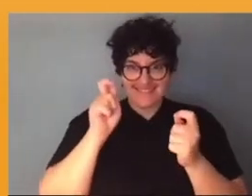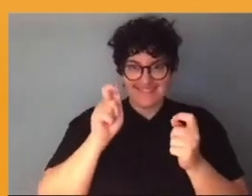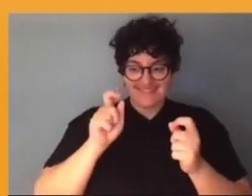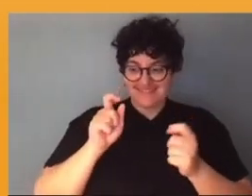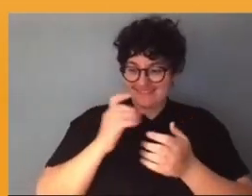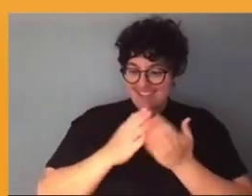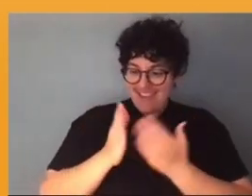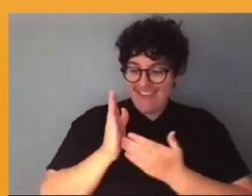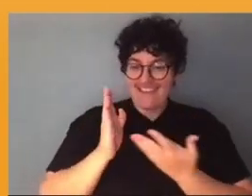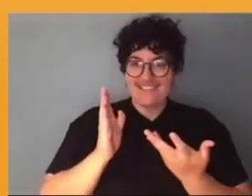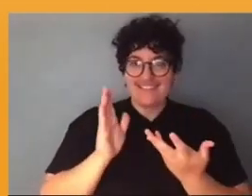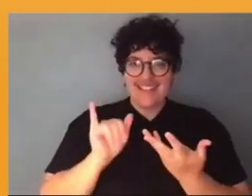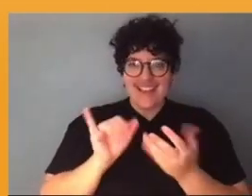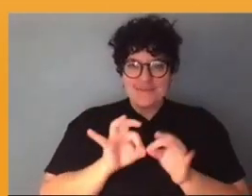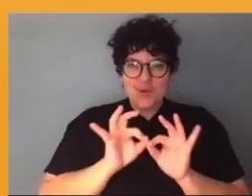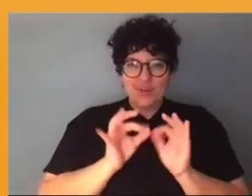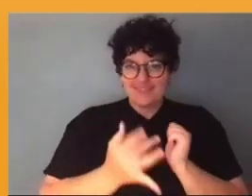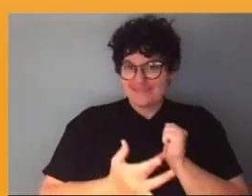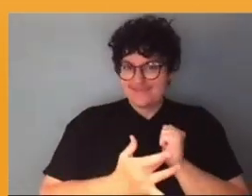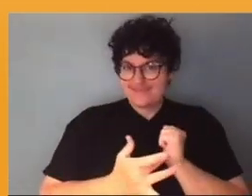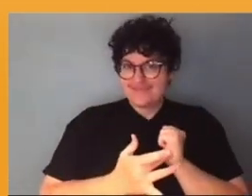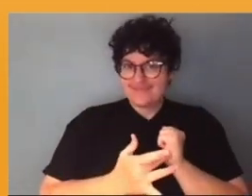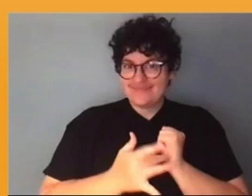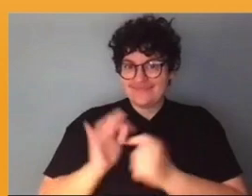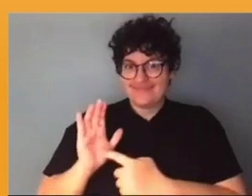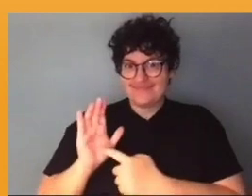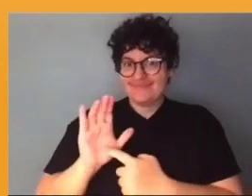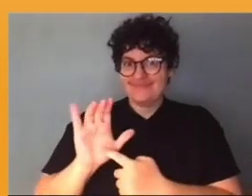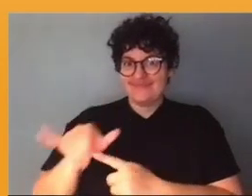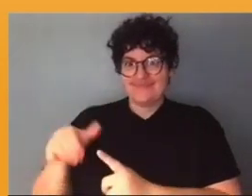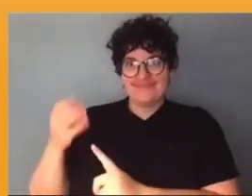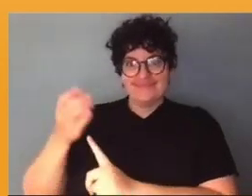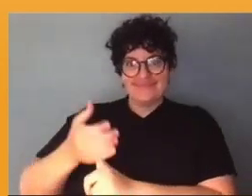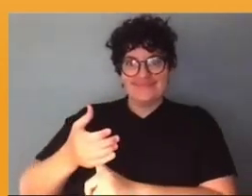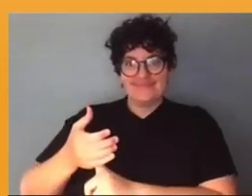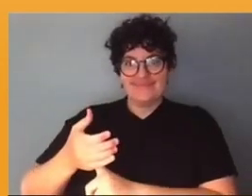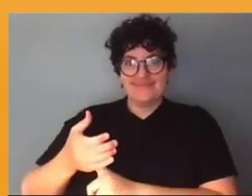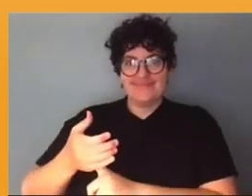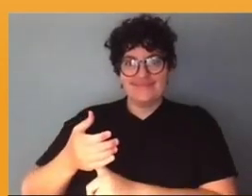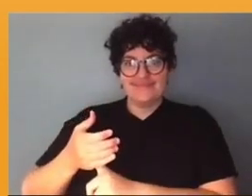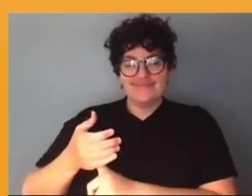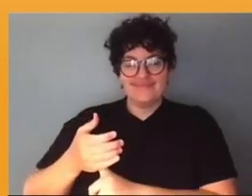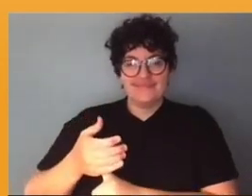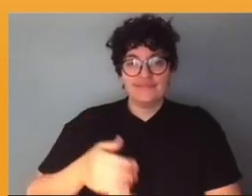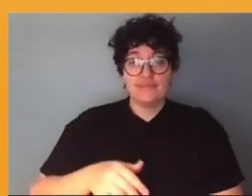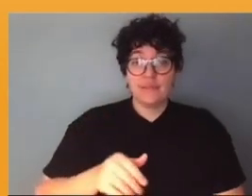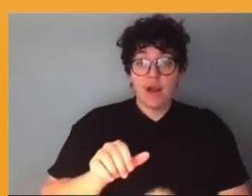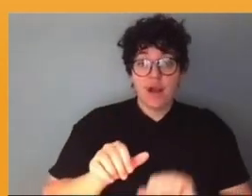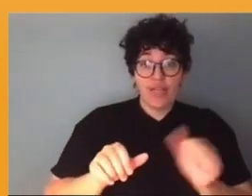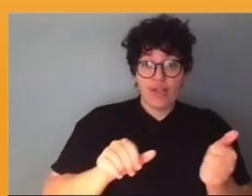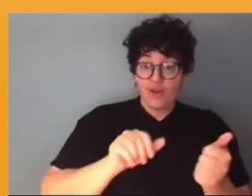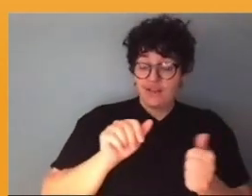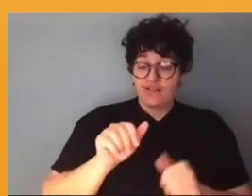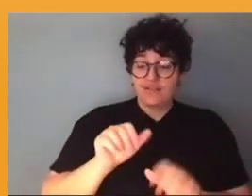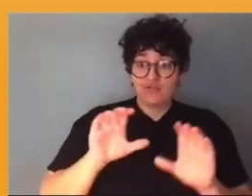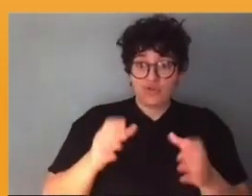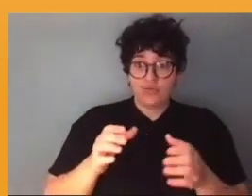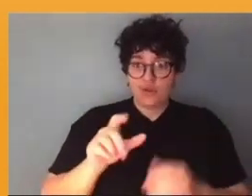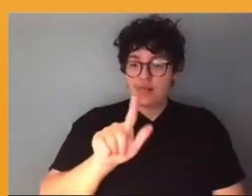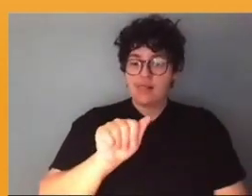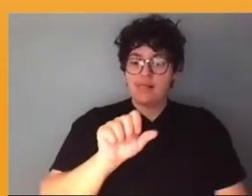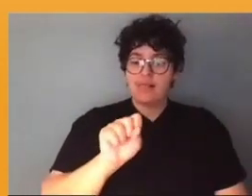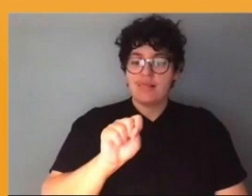able to embody that word of Thandavam. But Lasyam, on the other hand, you know, the way that we walk is